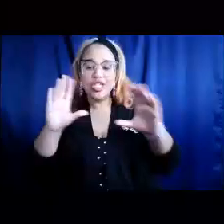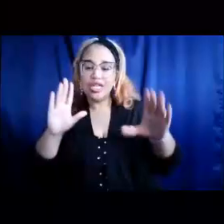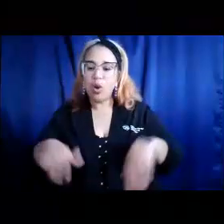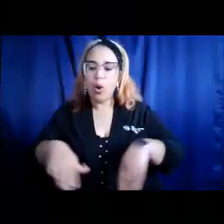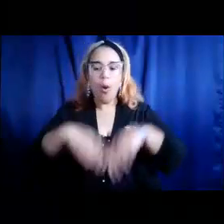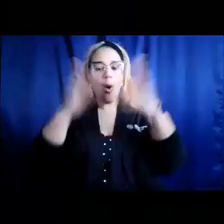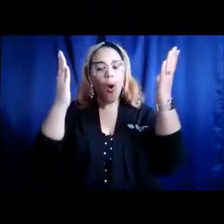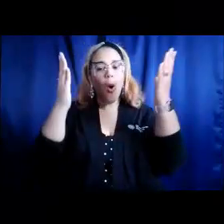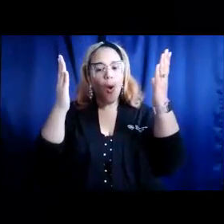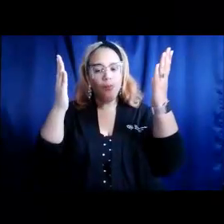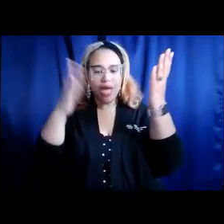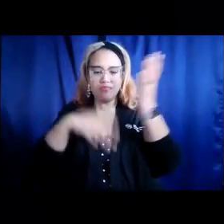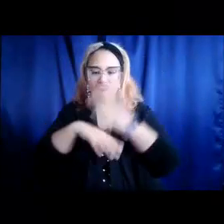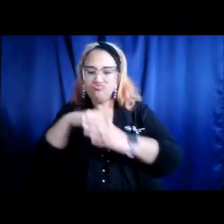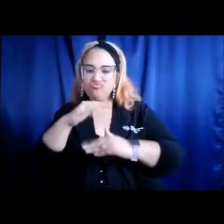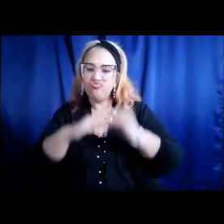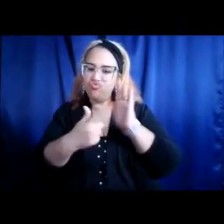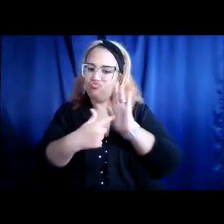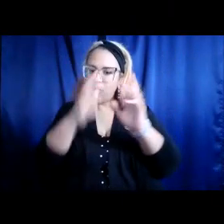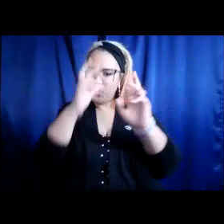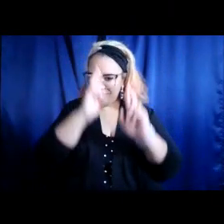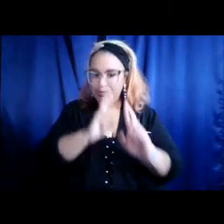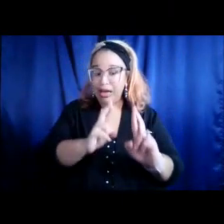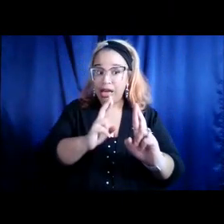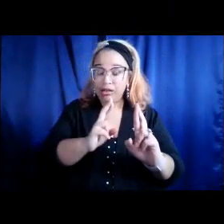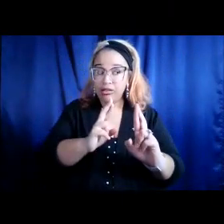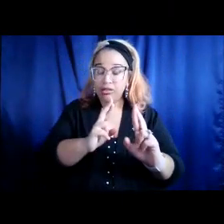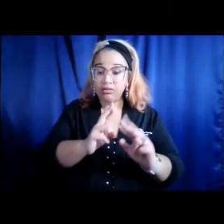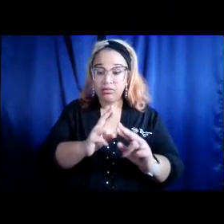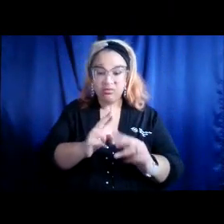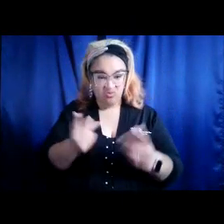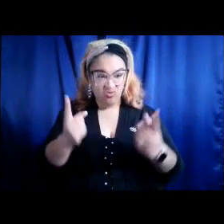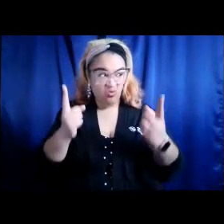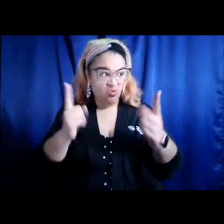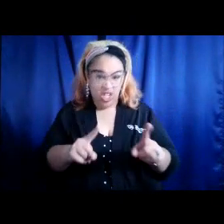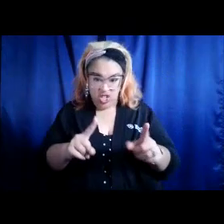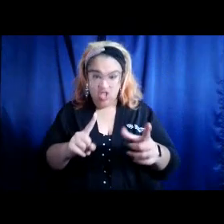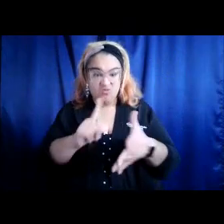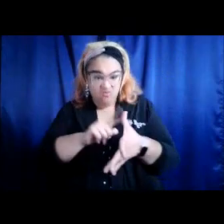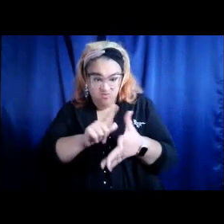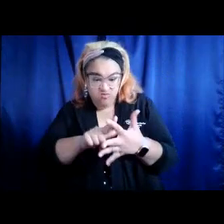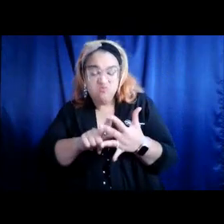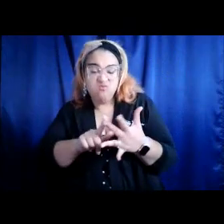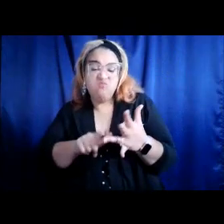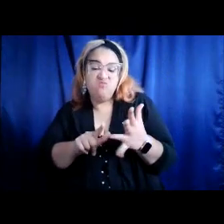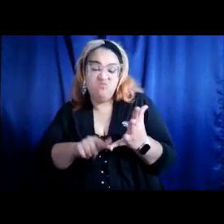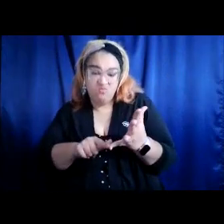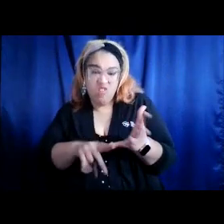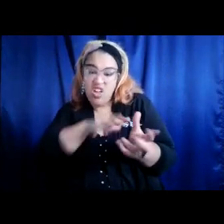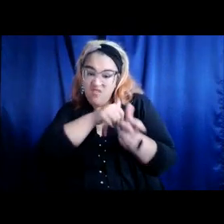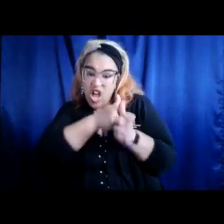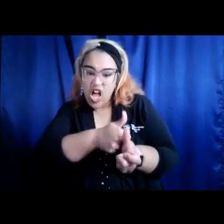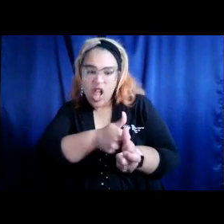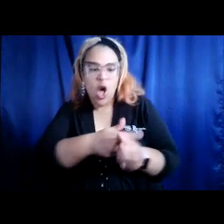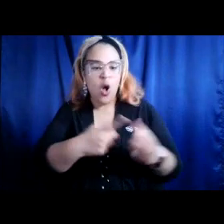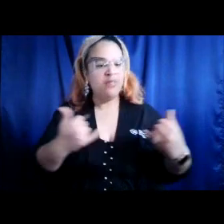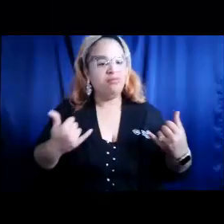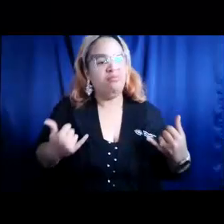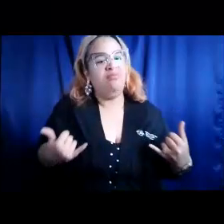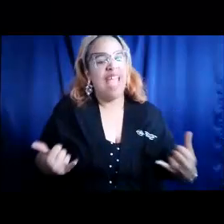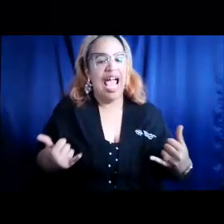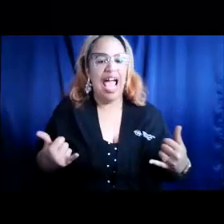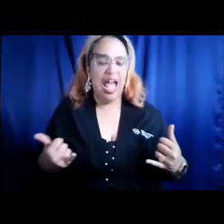morale, reduces turnover, and strengthens team cohesion. It helps organizations retain top talent and build that